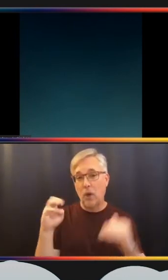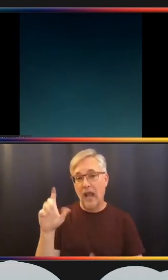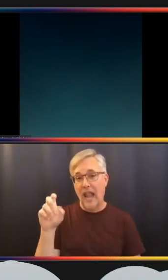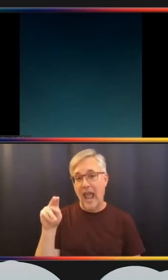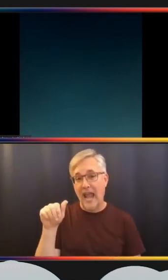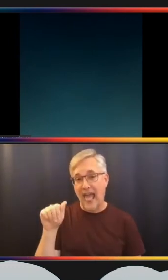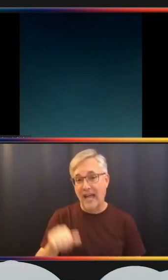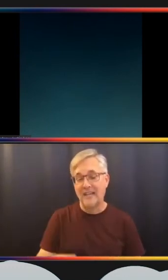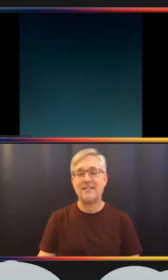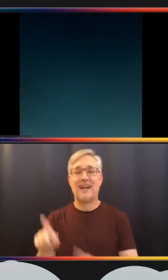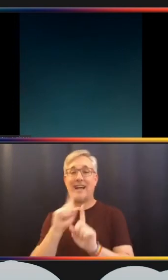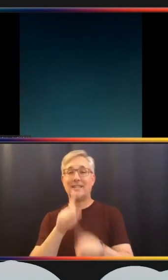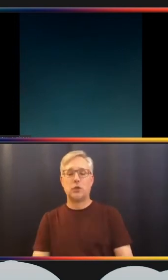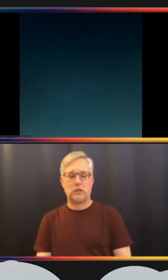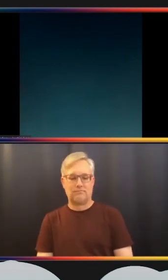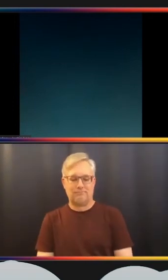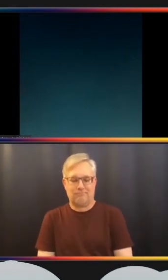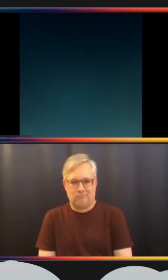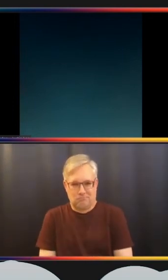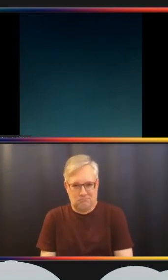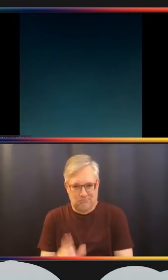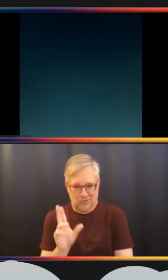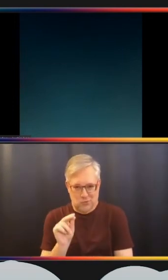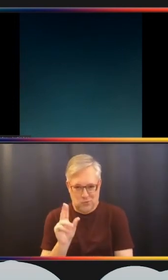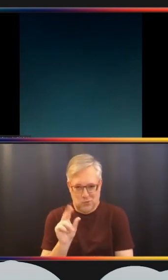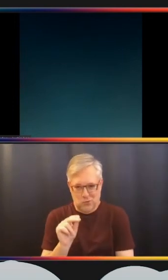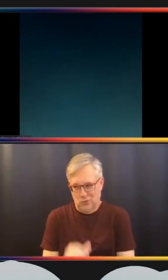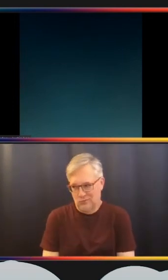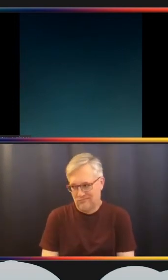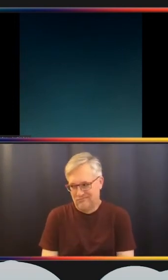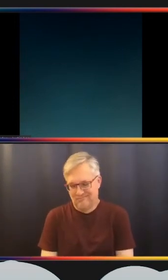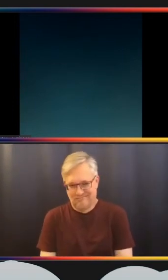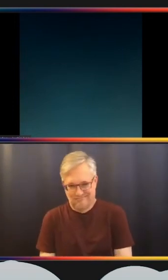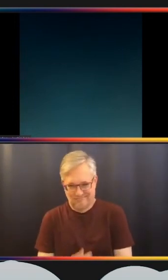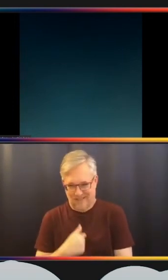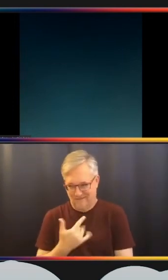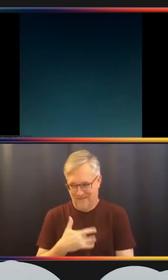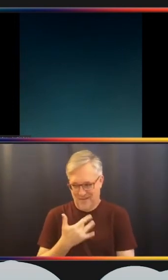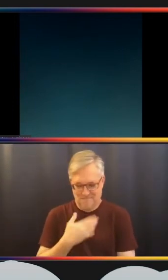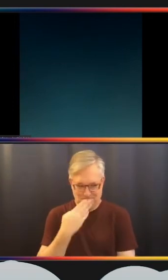bad saying that. I'm like shattering the illusion.